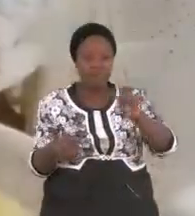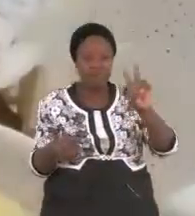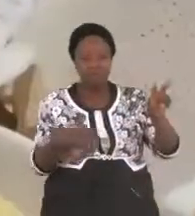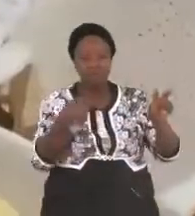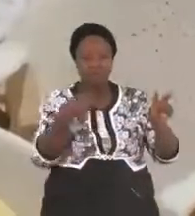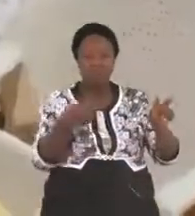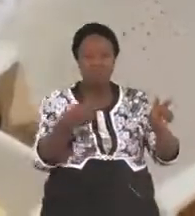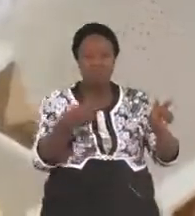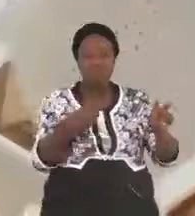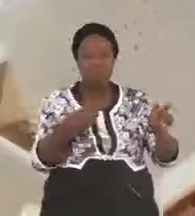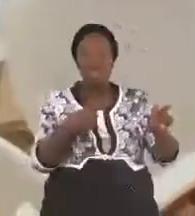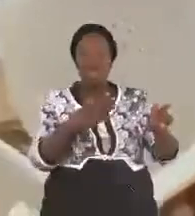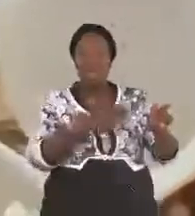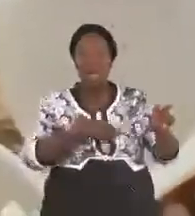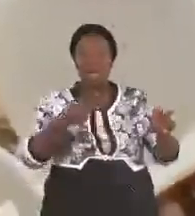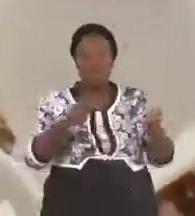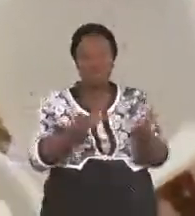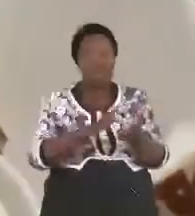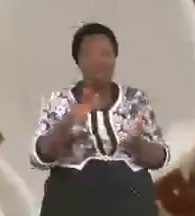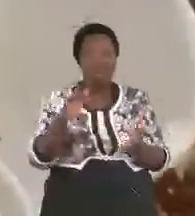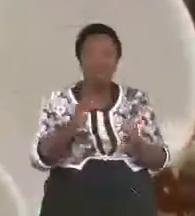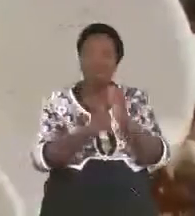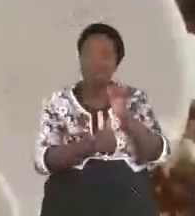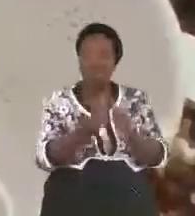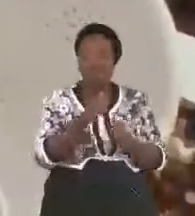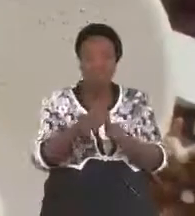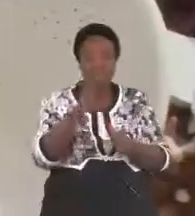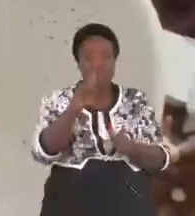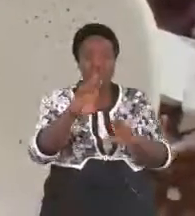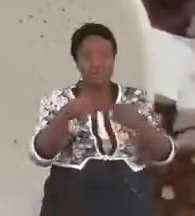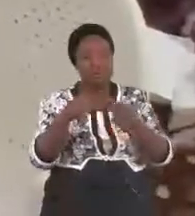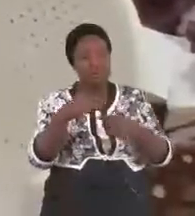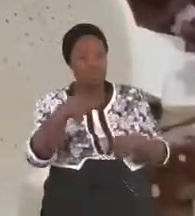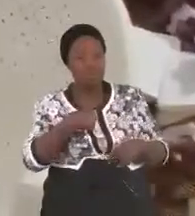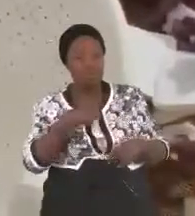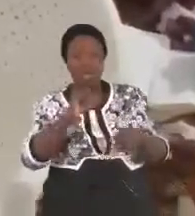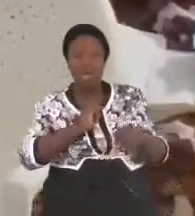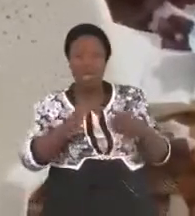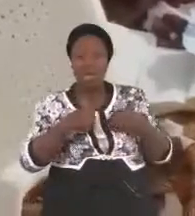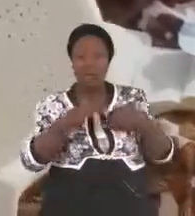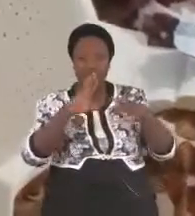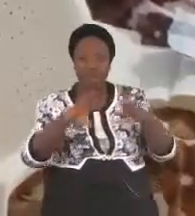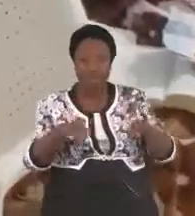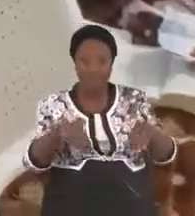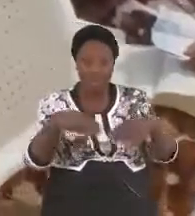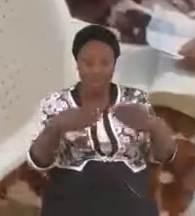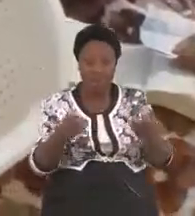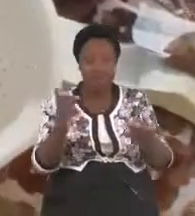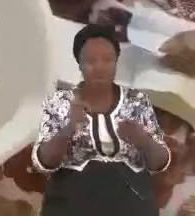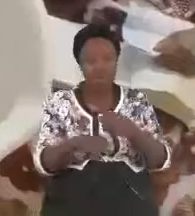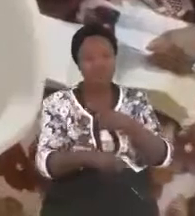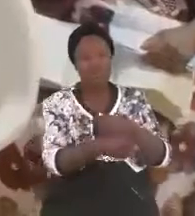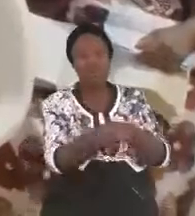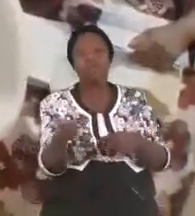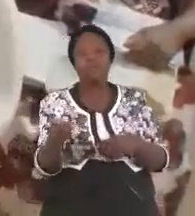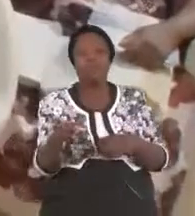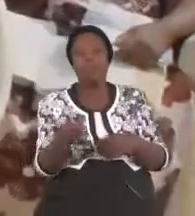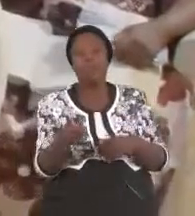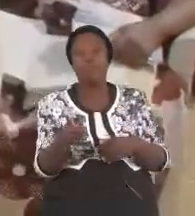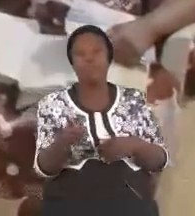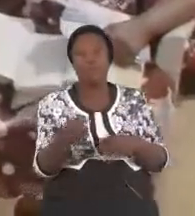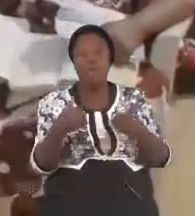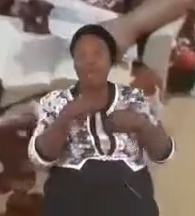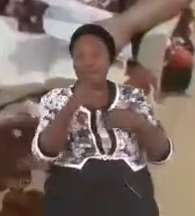says, and the glory which thou givest me, I have given unto them. Have you received